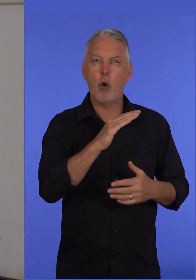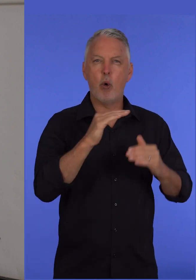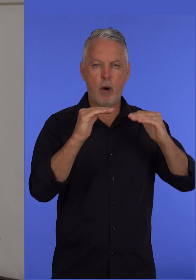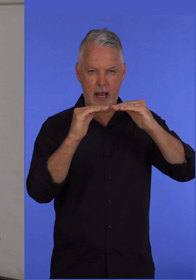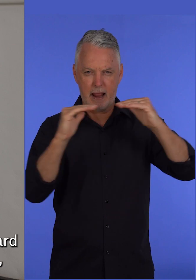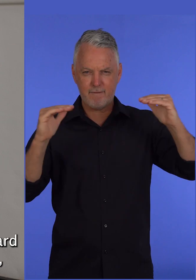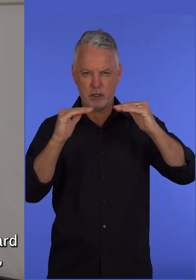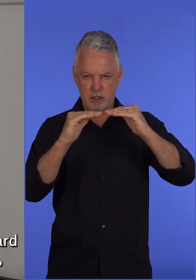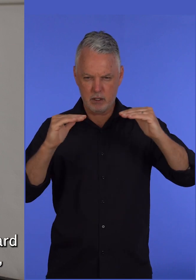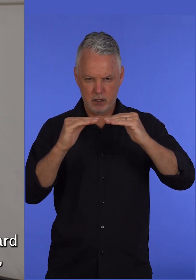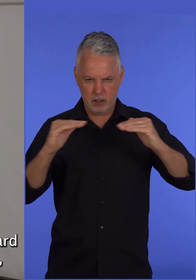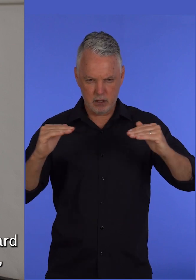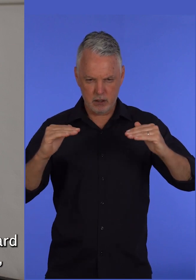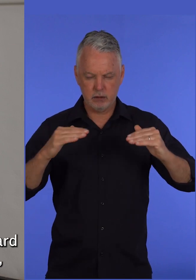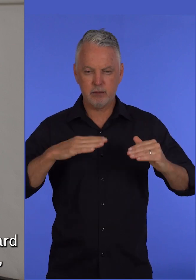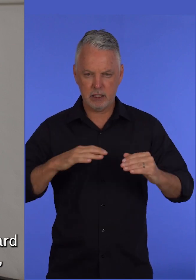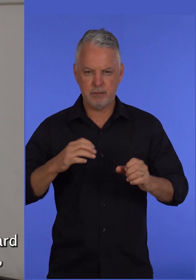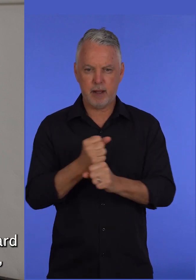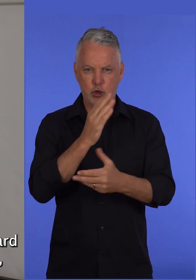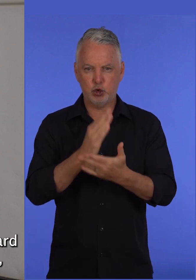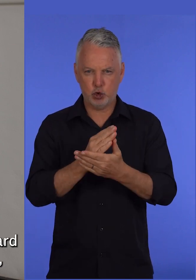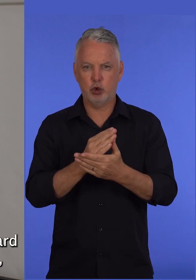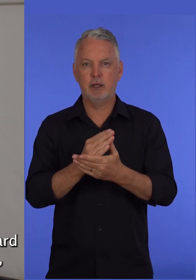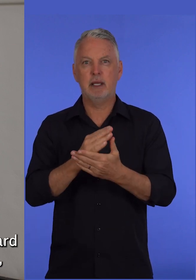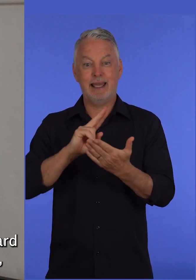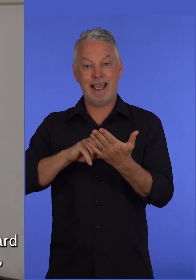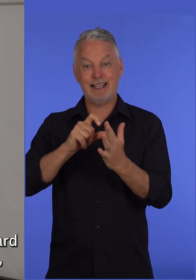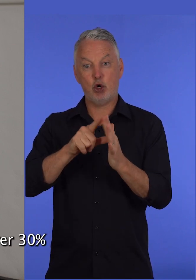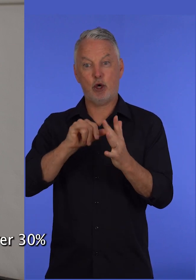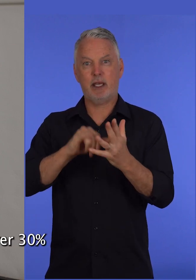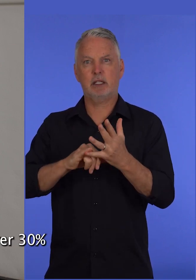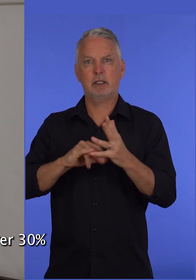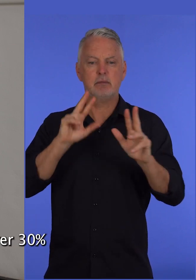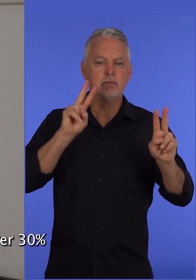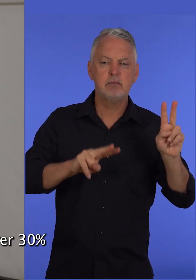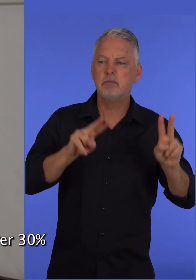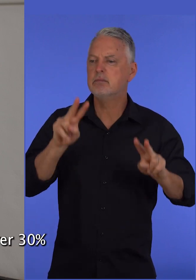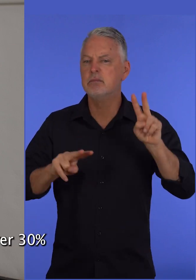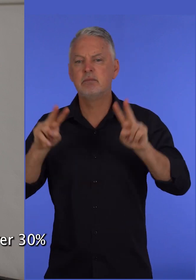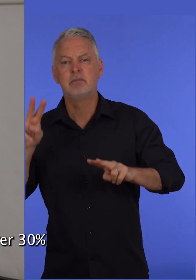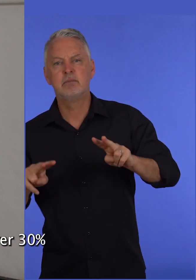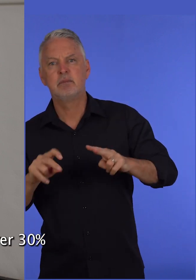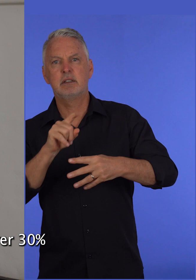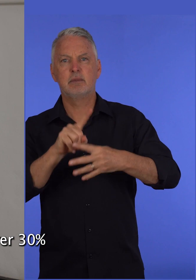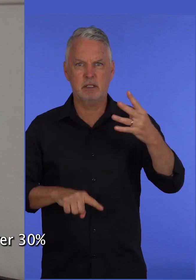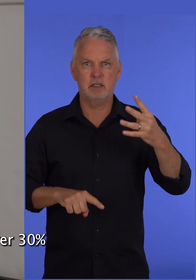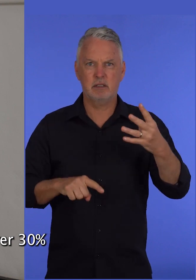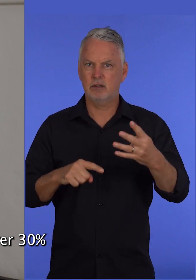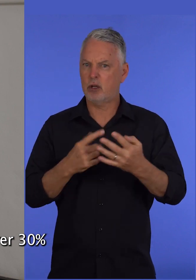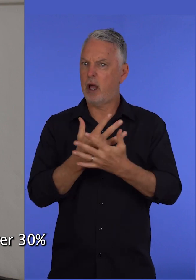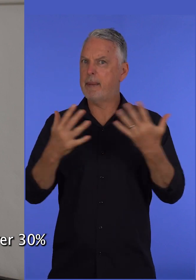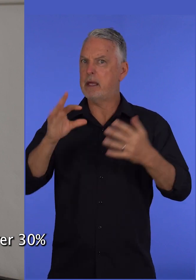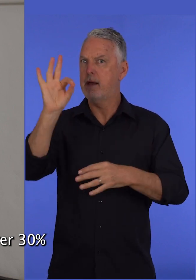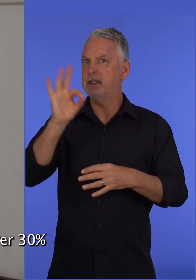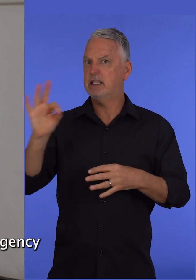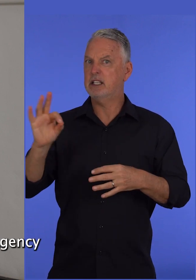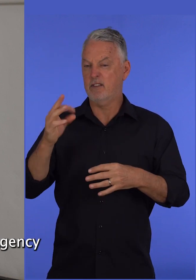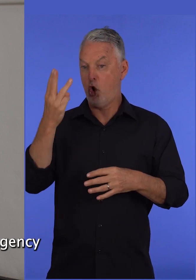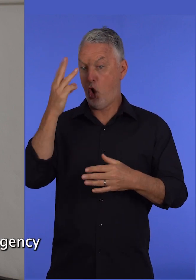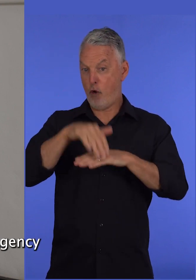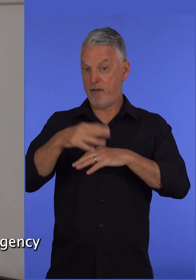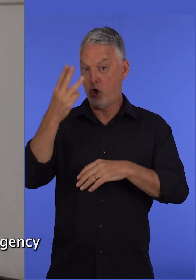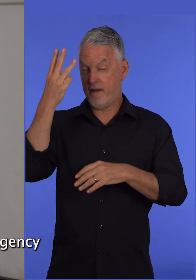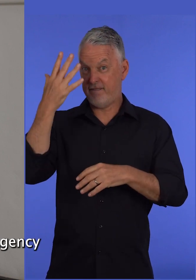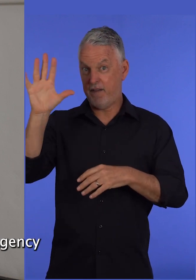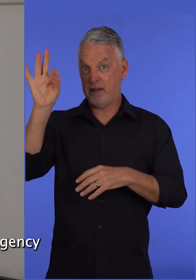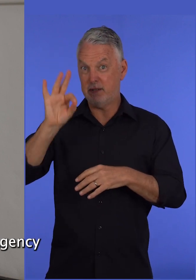layer. We now have 50% of the board of people with disabilities, 30% of the leadership team, over 30%. We are